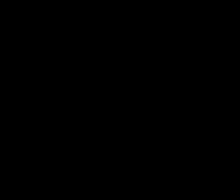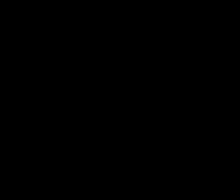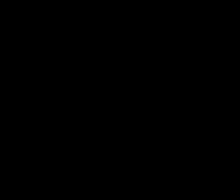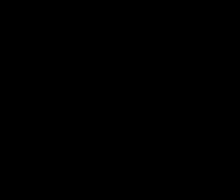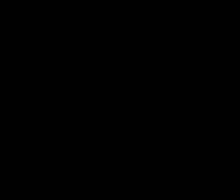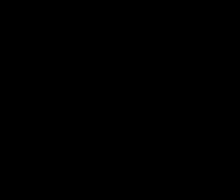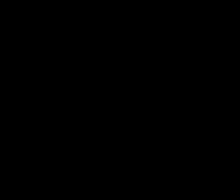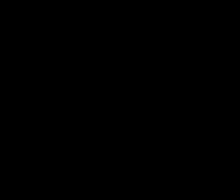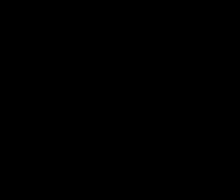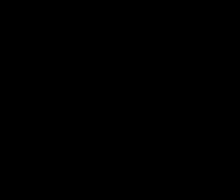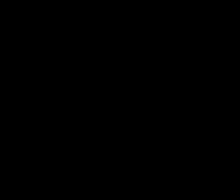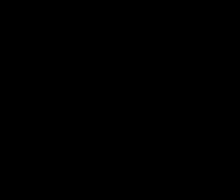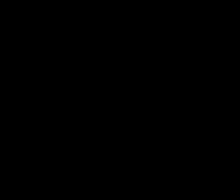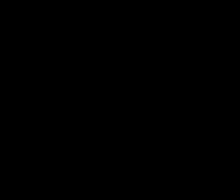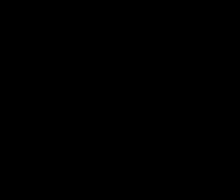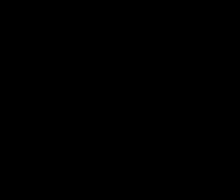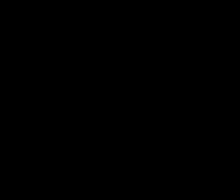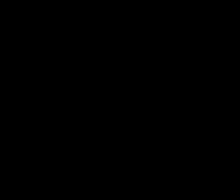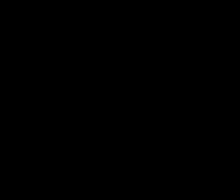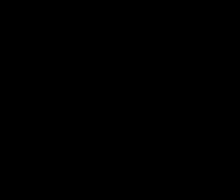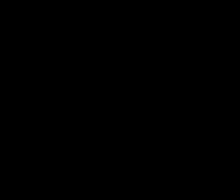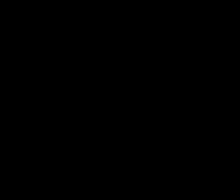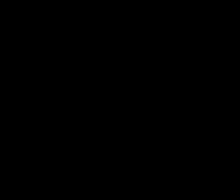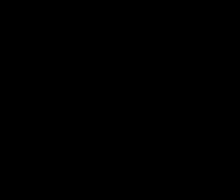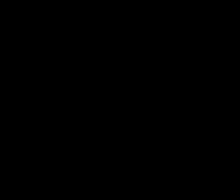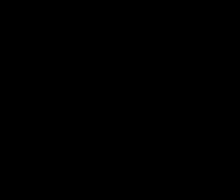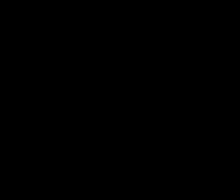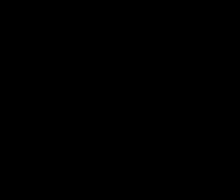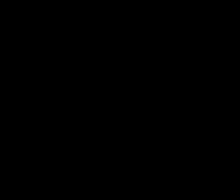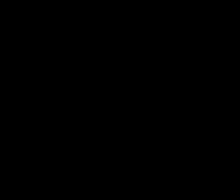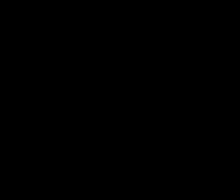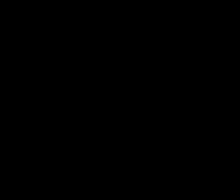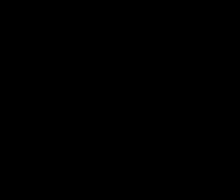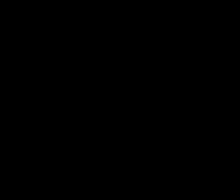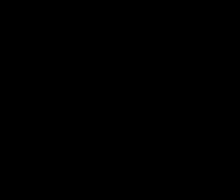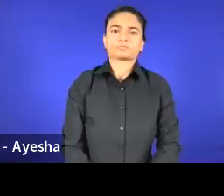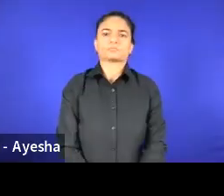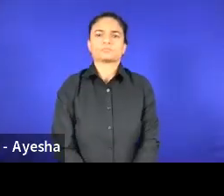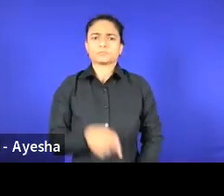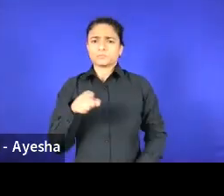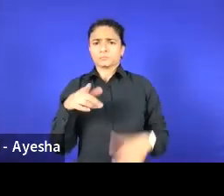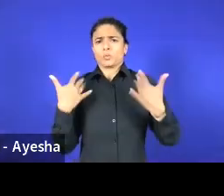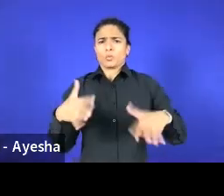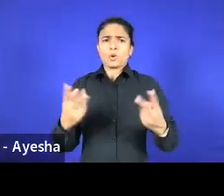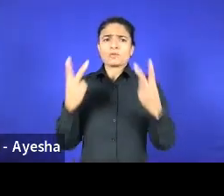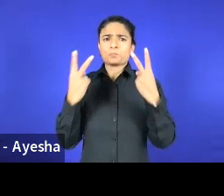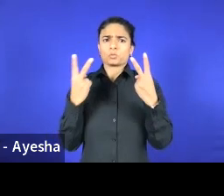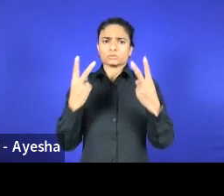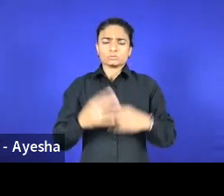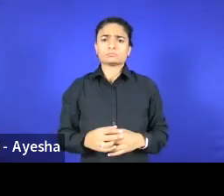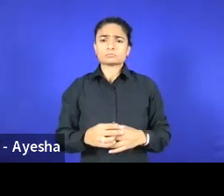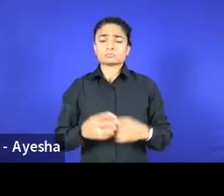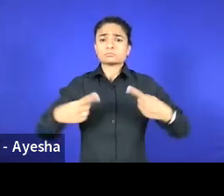for instance, about healthcare and assistive technology being part of universal health coverage, and what